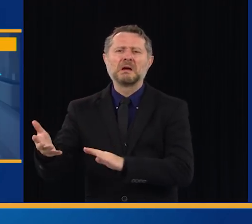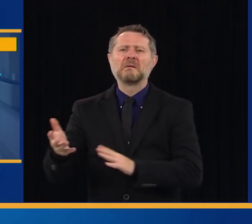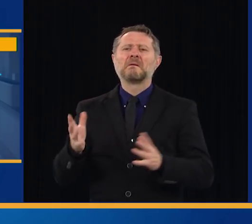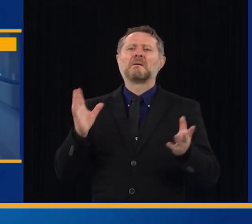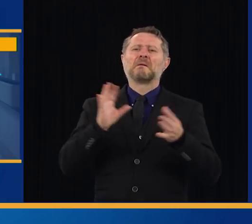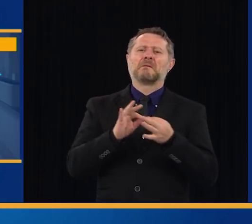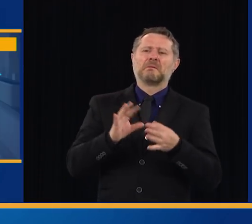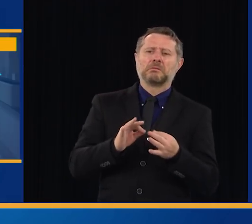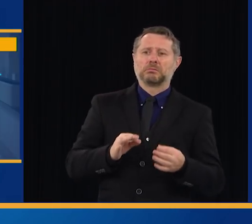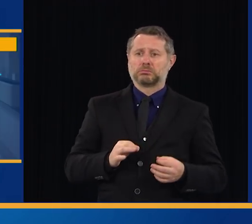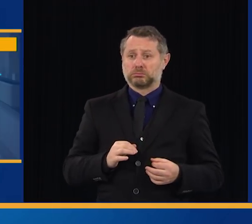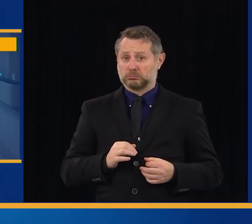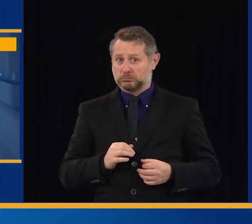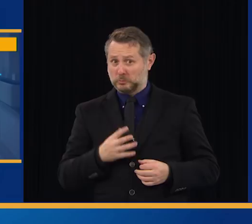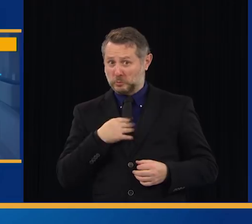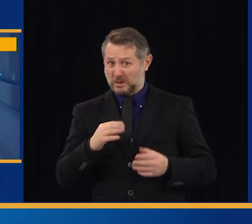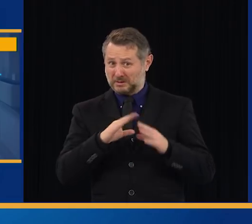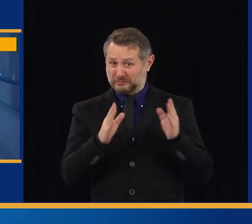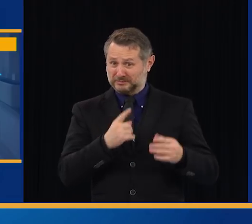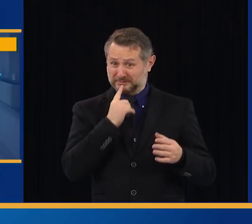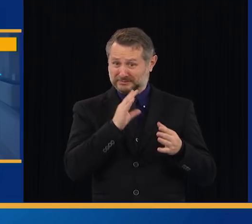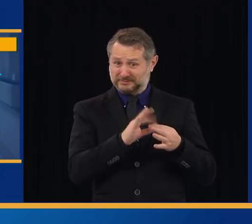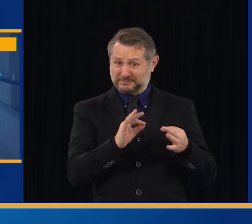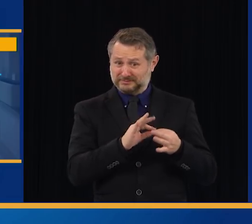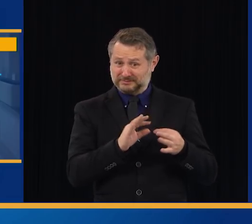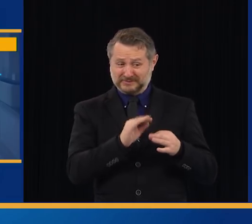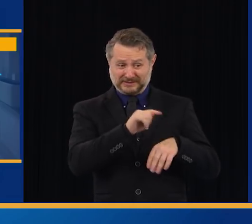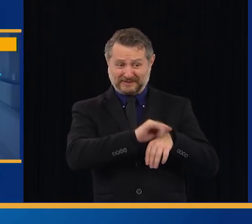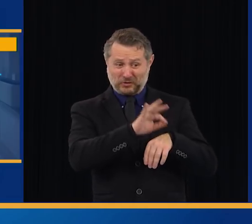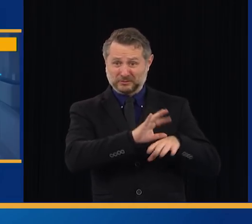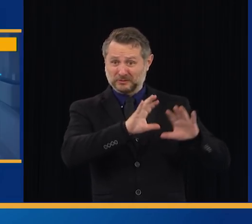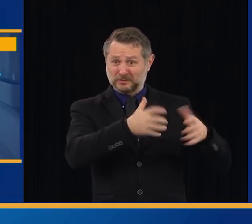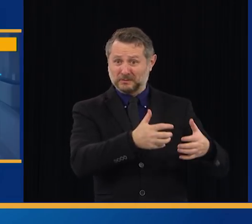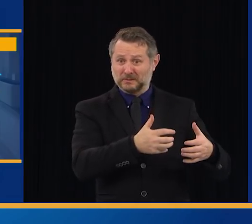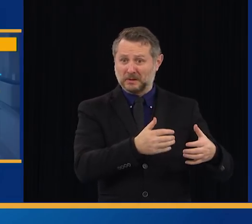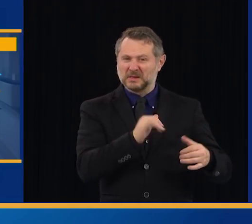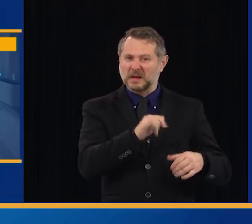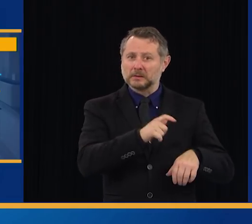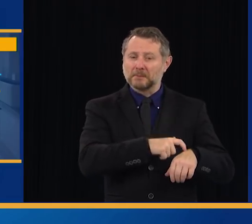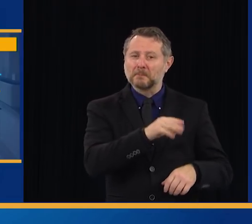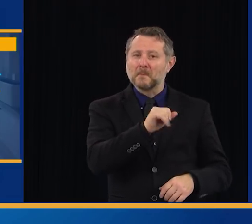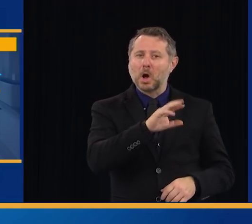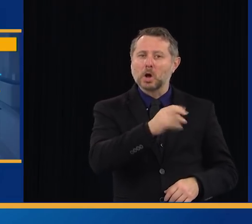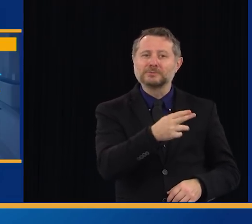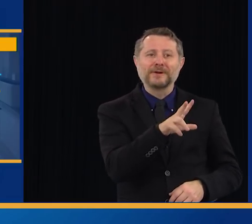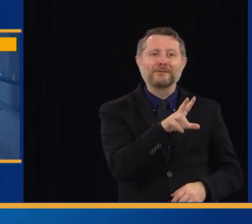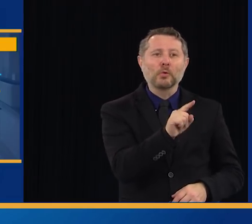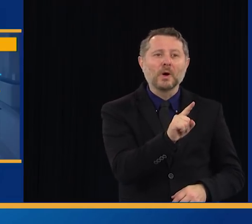Coronavirus Task Force as of March 31. Okay?